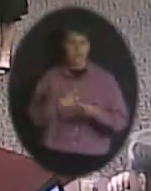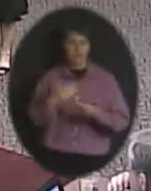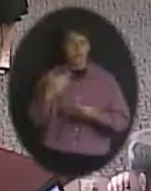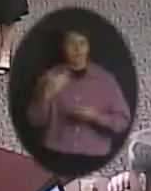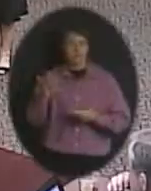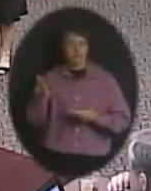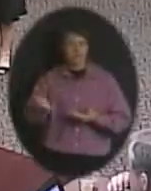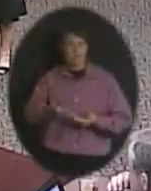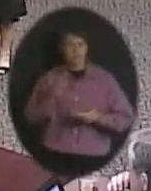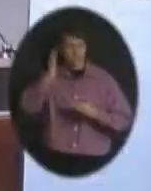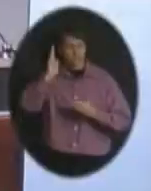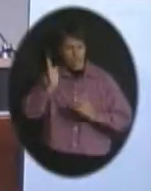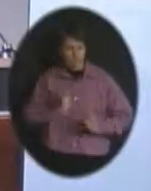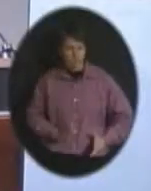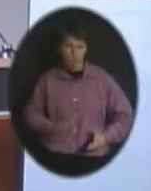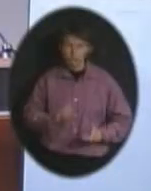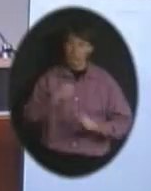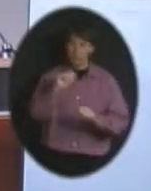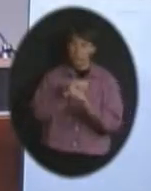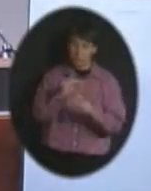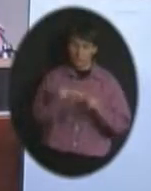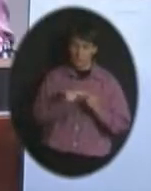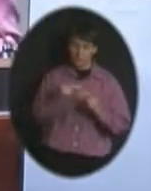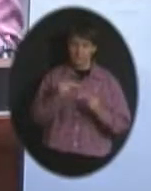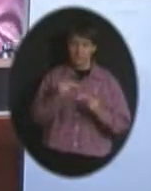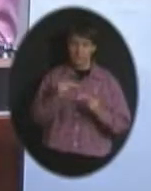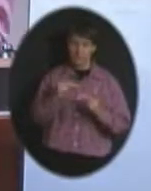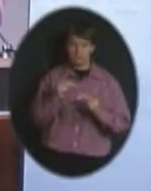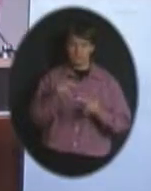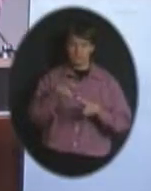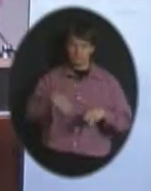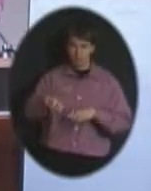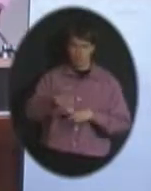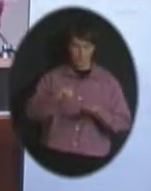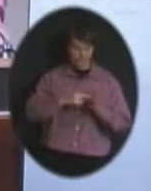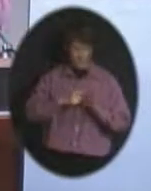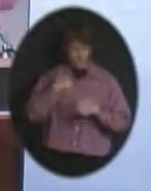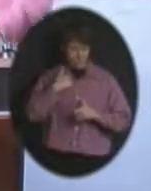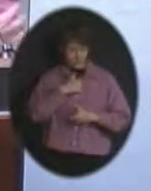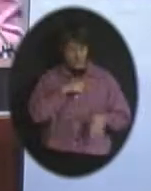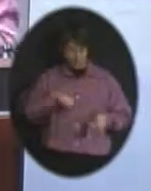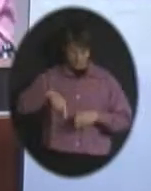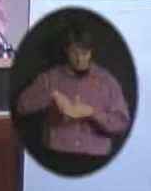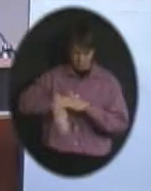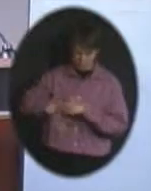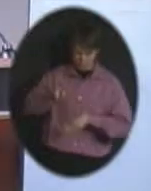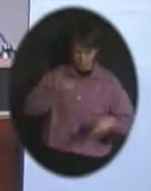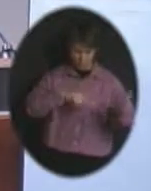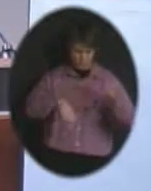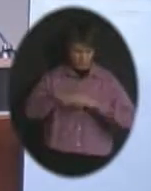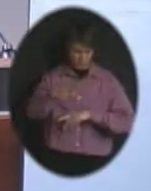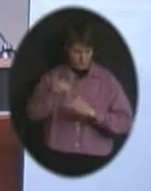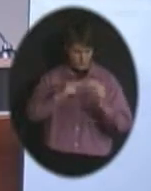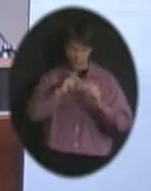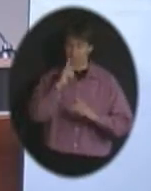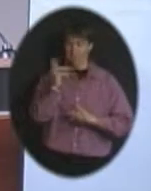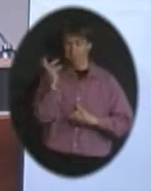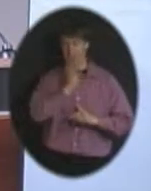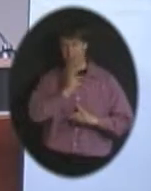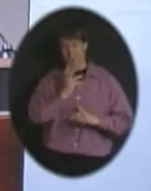presenters, provided workplace exploration tours, which means they let us go over and look at the Garmin building, which is